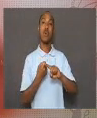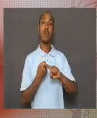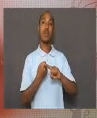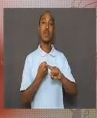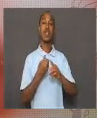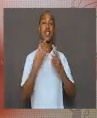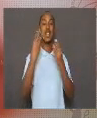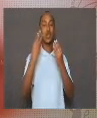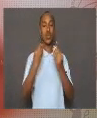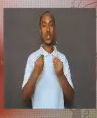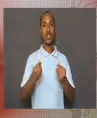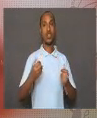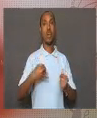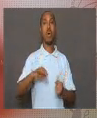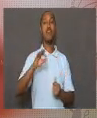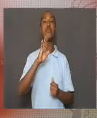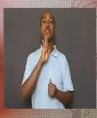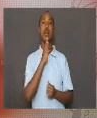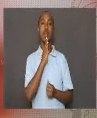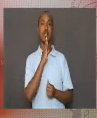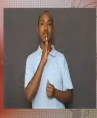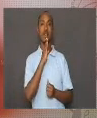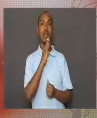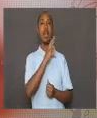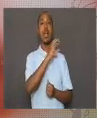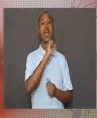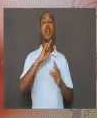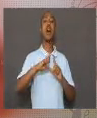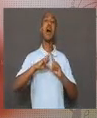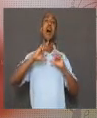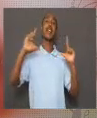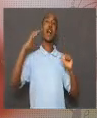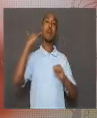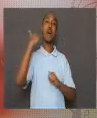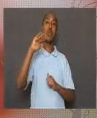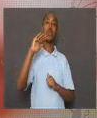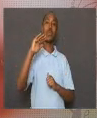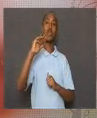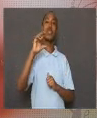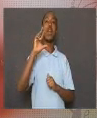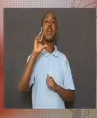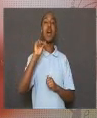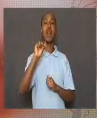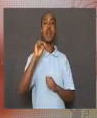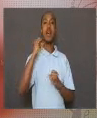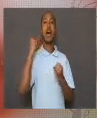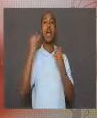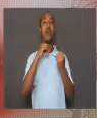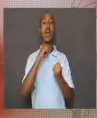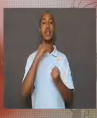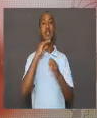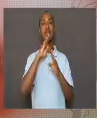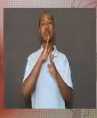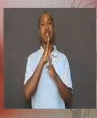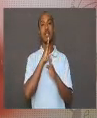dissociation of the base and a large amount of the non-ionized base.